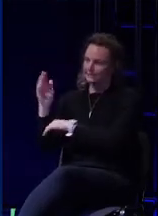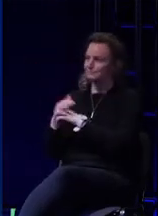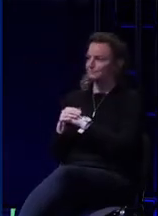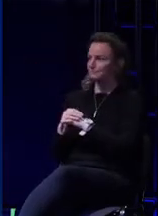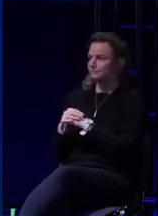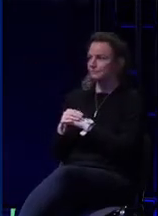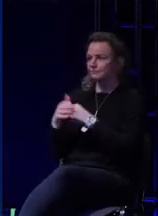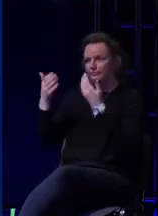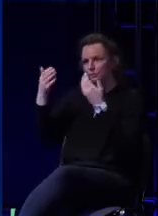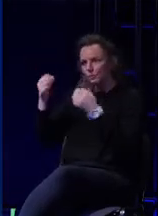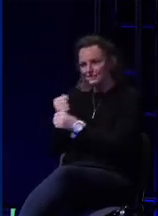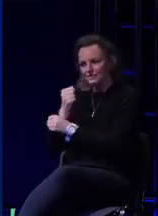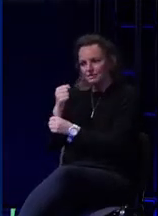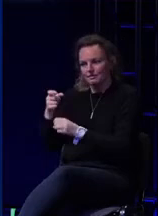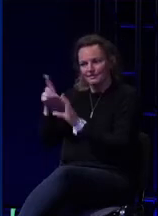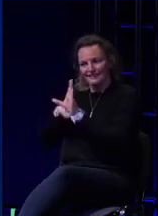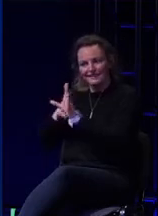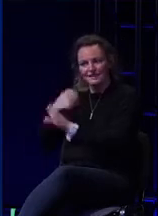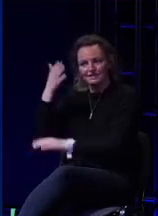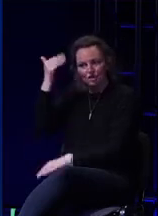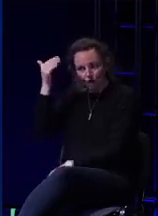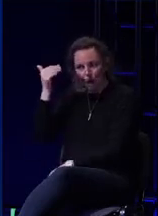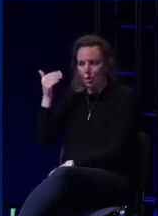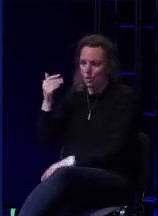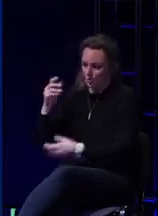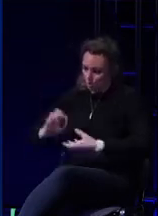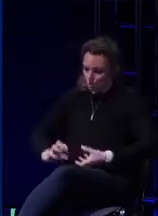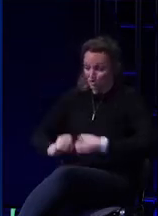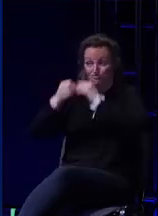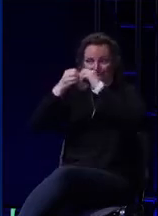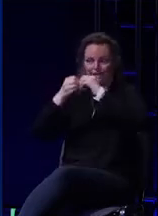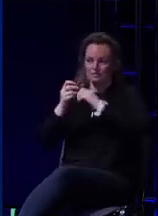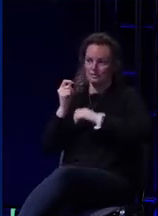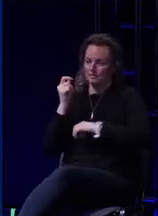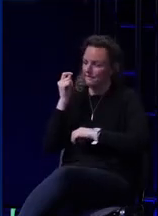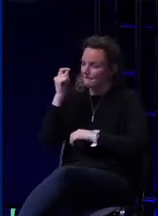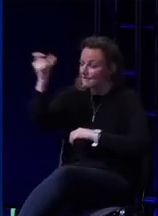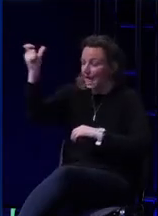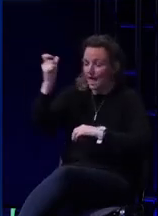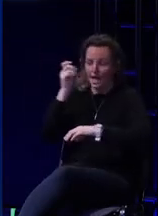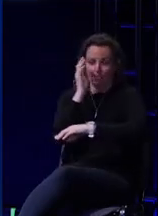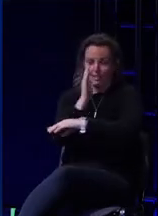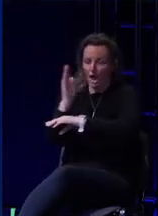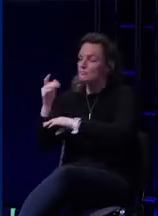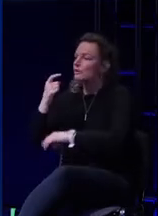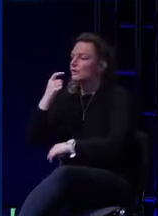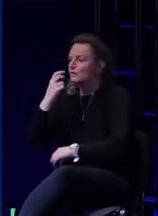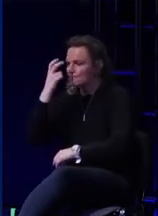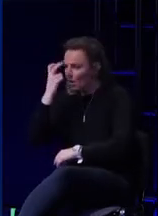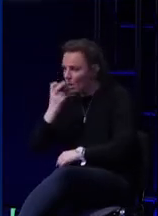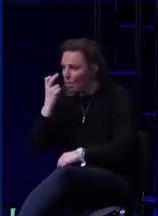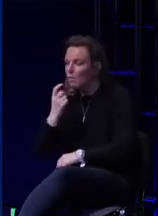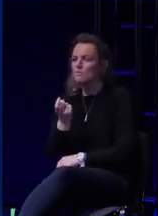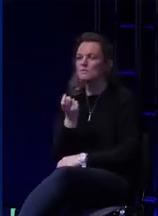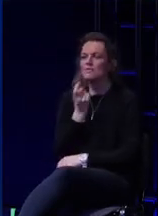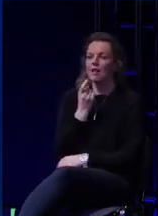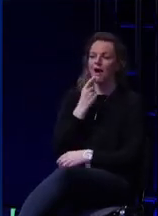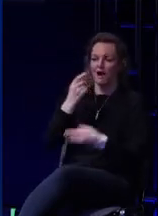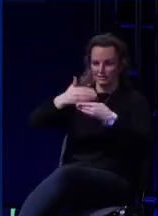ago, actually, on Annihilation. We created a kind of flare library of very old glass, and even glass that we weren't using on the show.